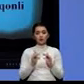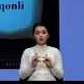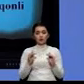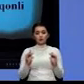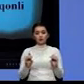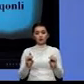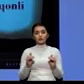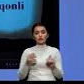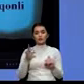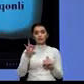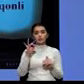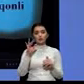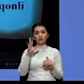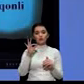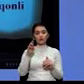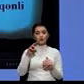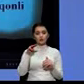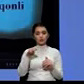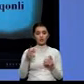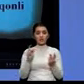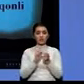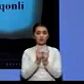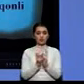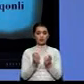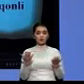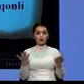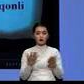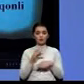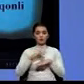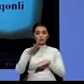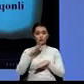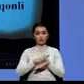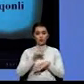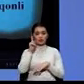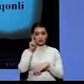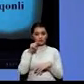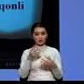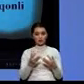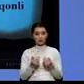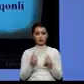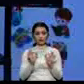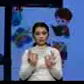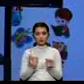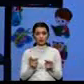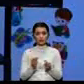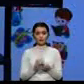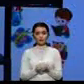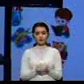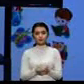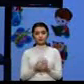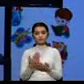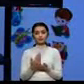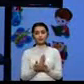Bolajonlar, biz rivoyatni matni orqali jang qanday tarzda tugaganini ham bilib oldik, to'g'rimi? Ana